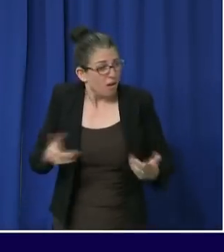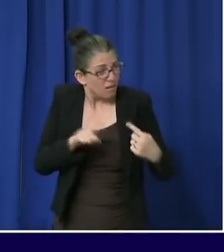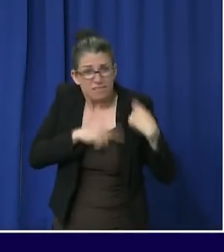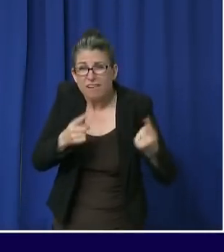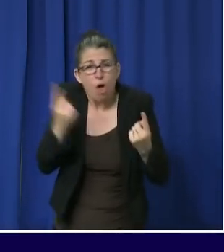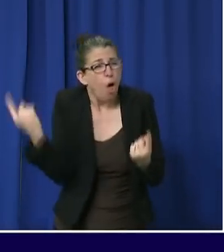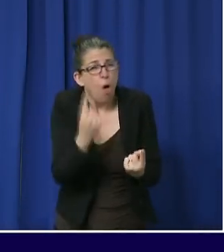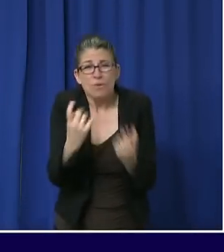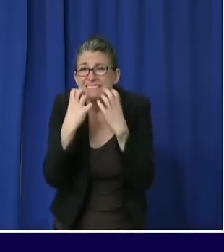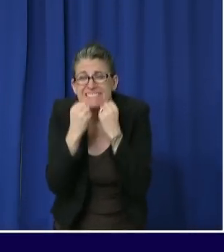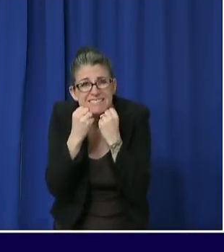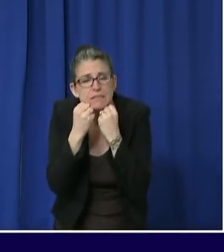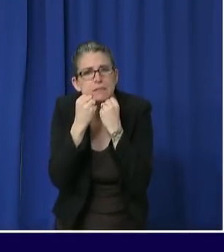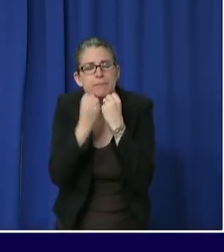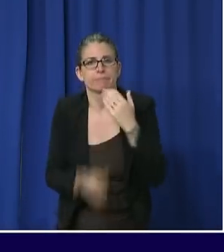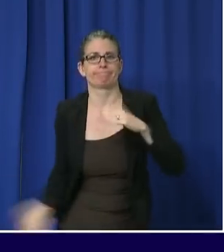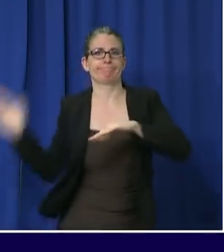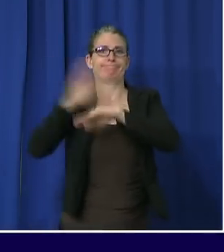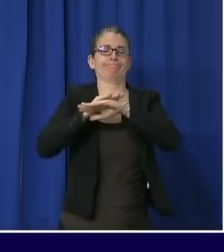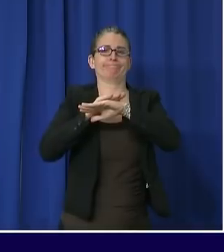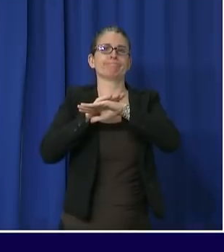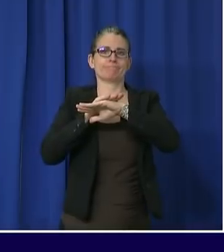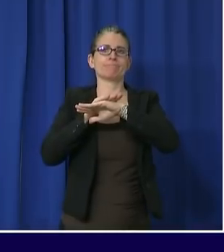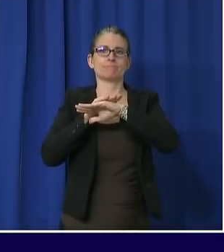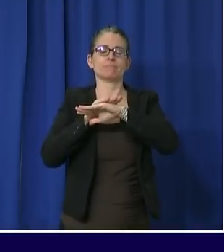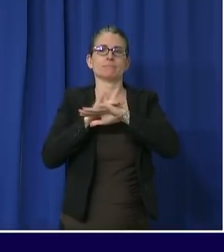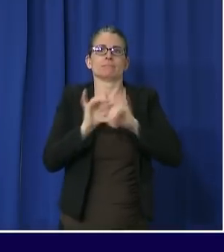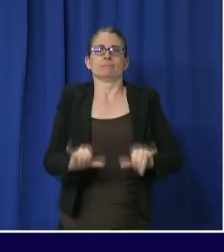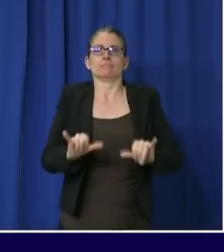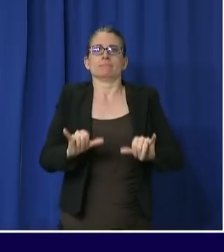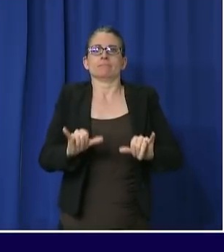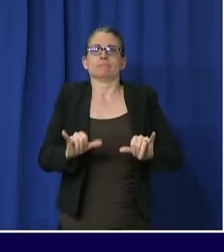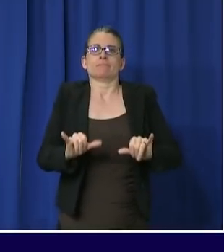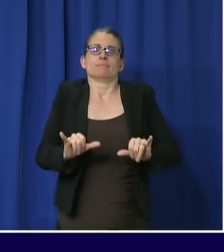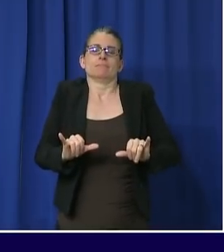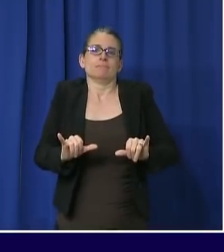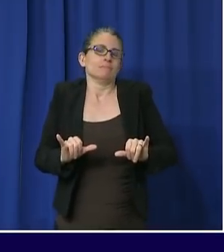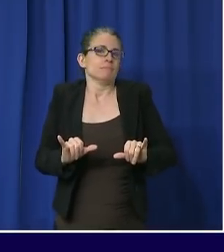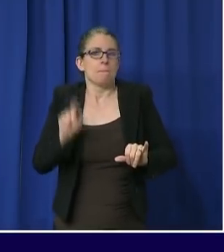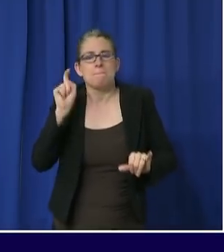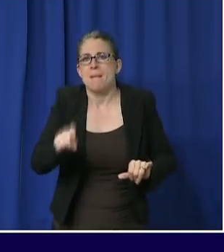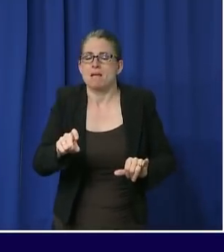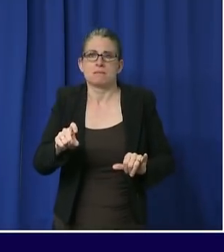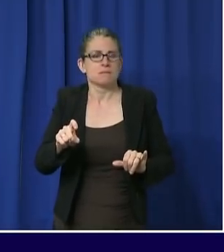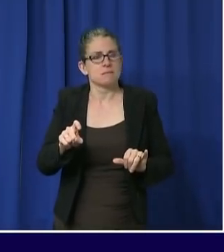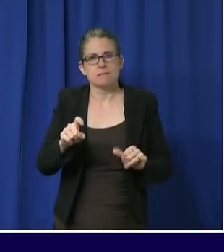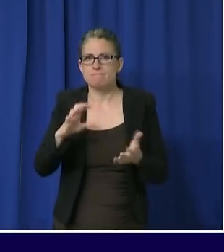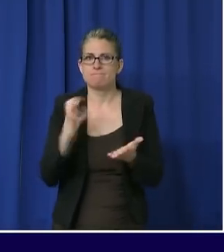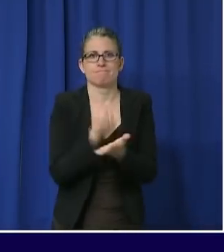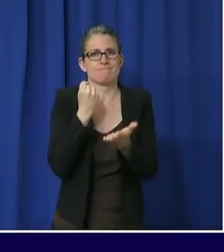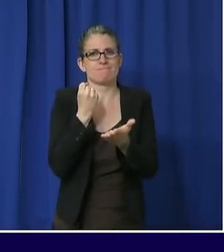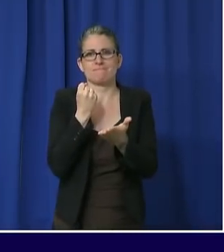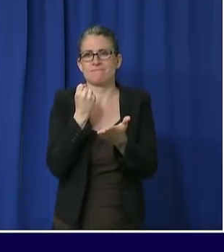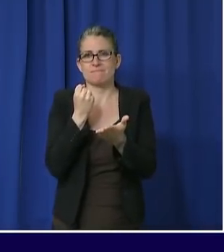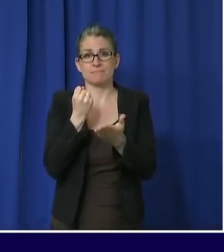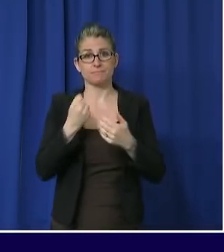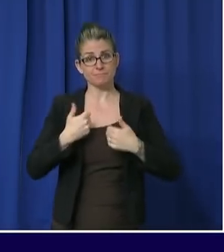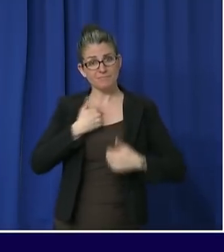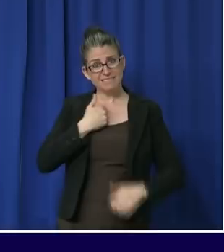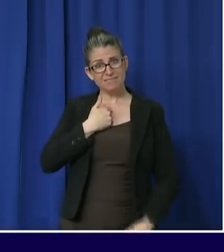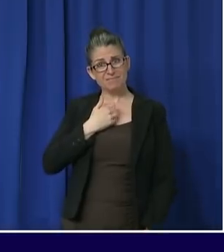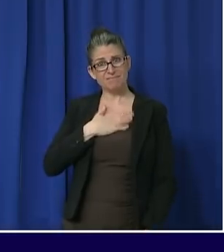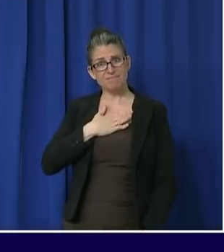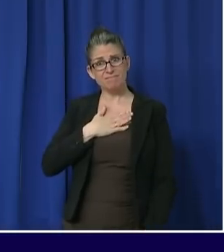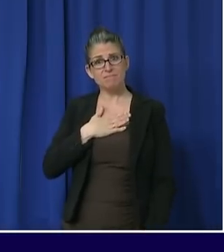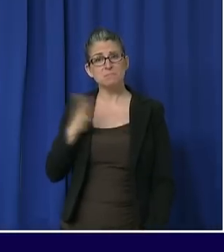But how do we acknowledge them? For me personally, it goes well beyond just acknowledging that they're doing a